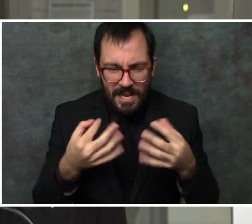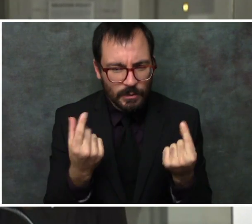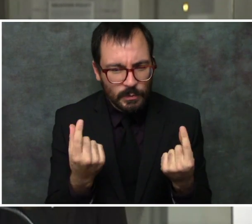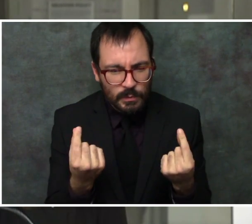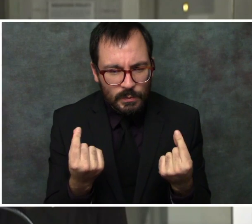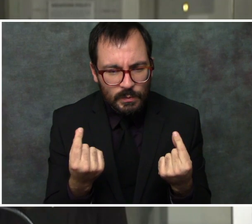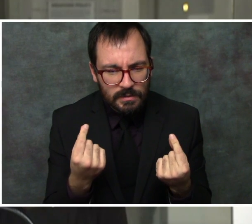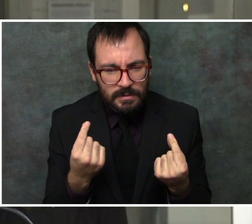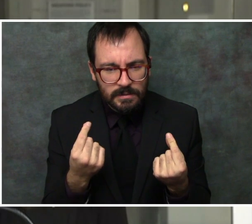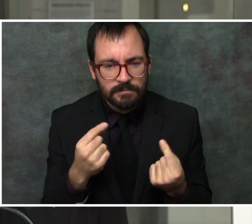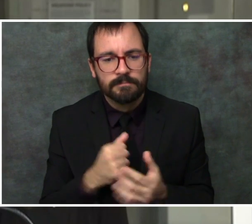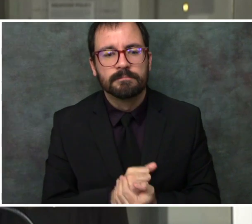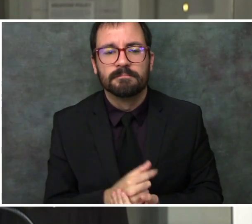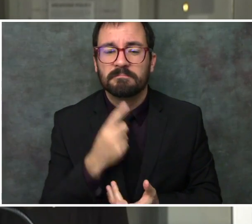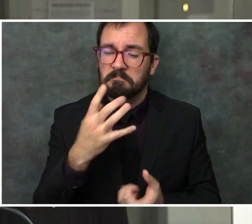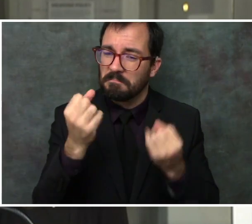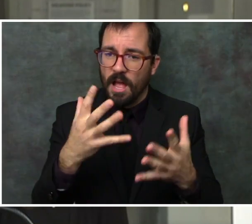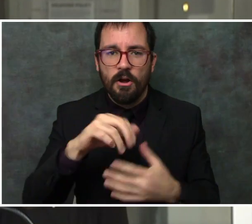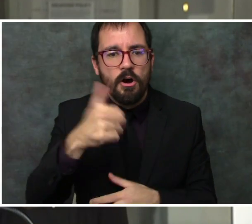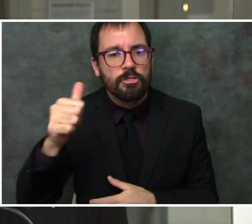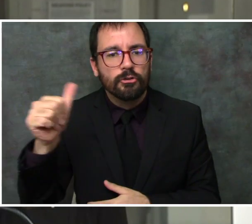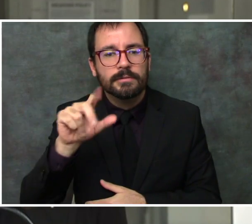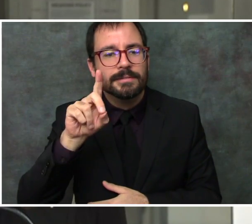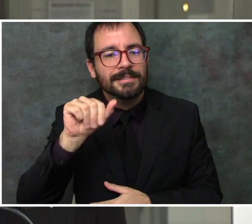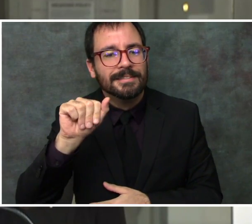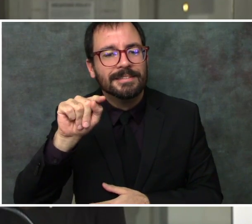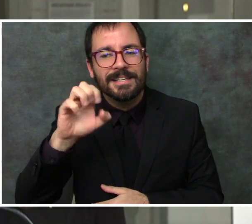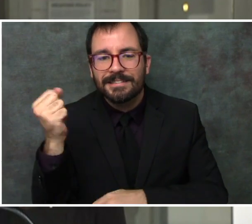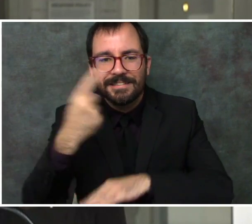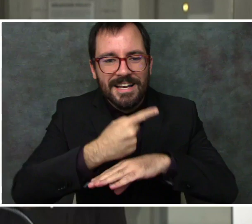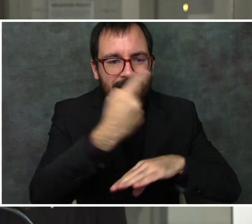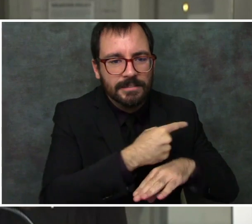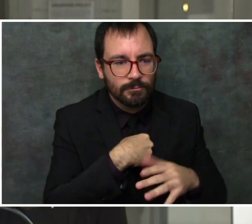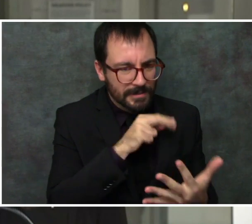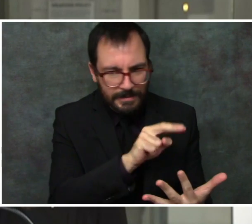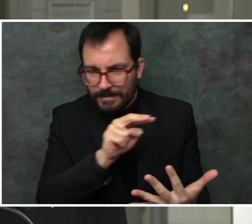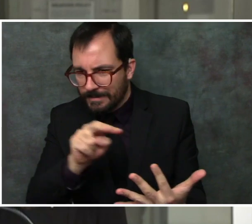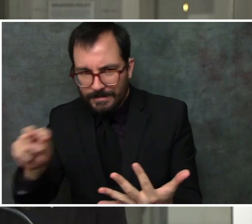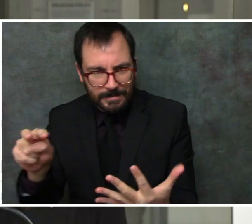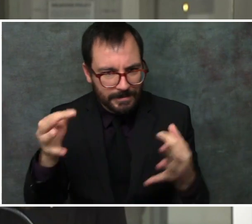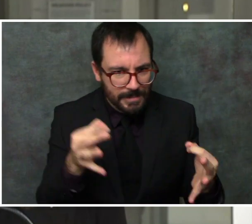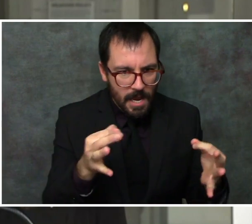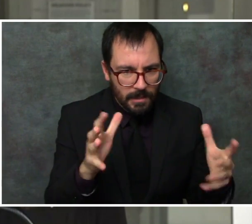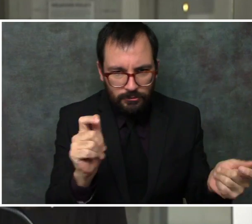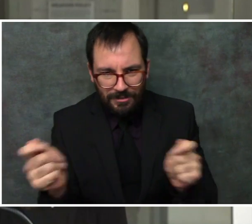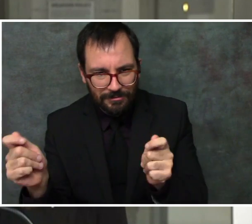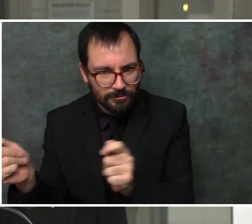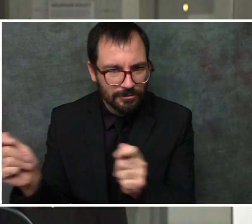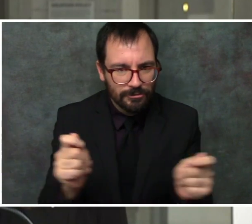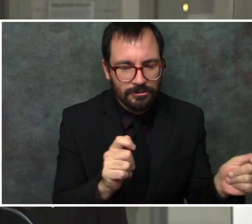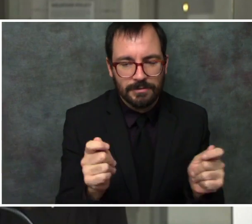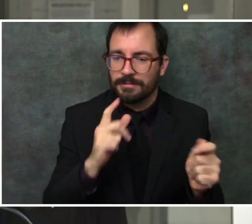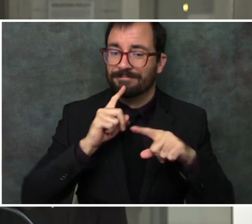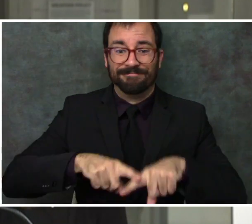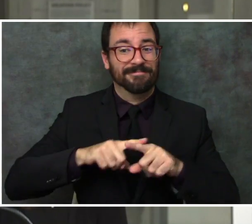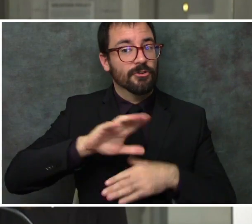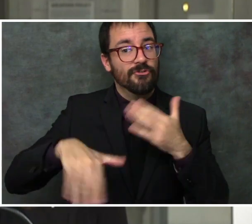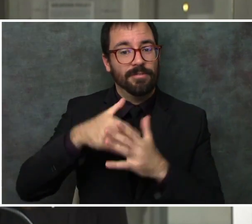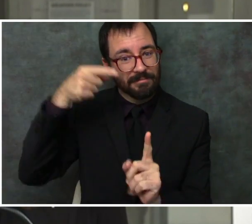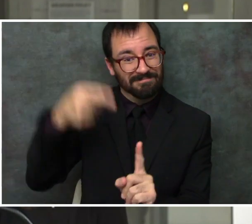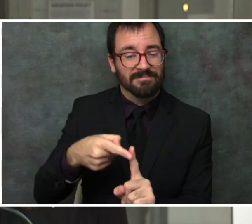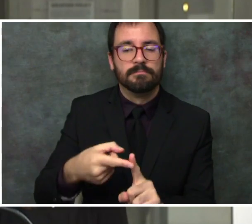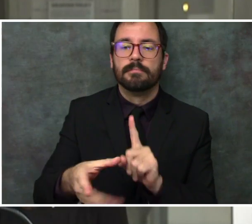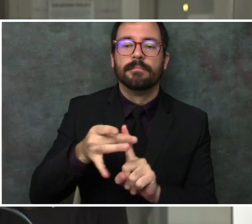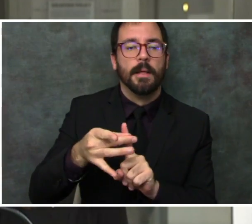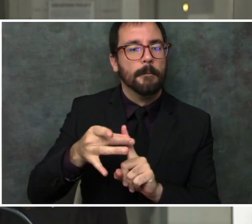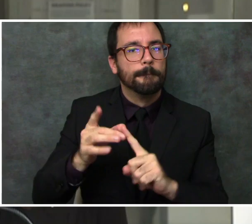our positive rate is throughout the city of Boston. Today, Wednesday, our schools are fully